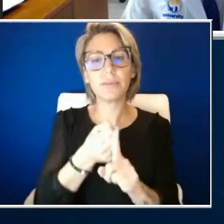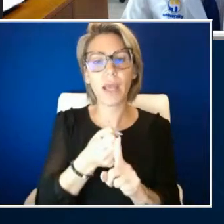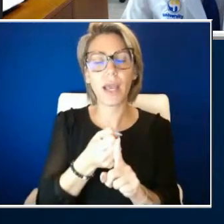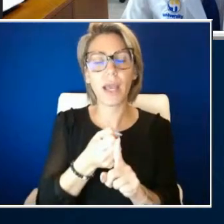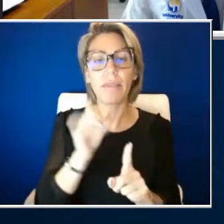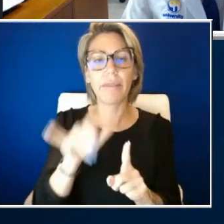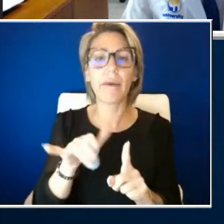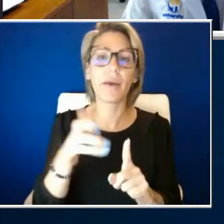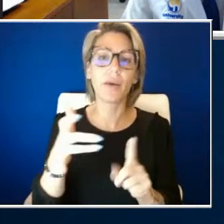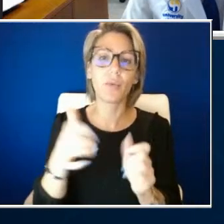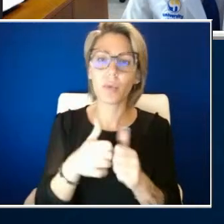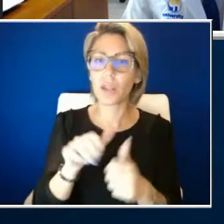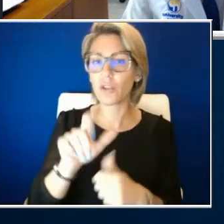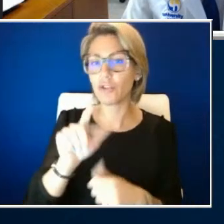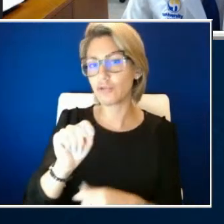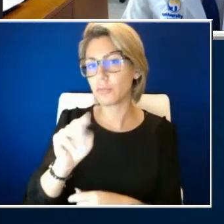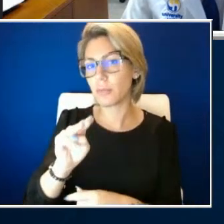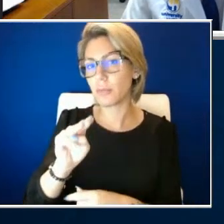at Truman.